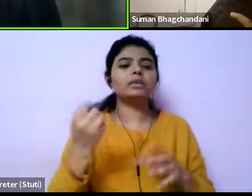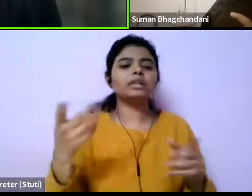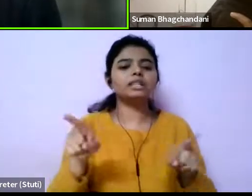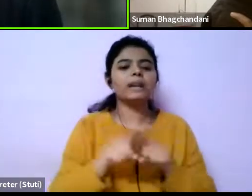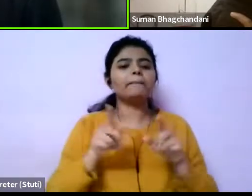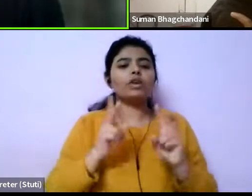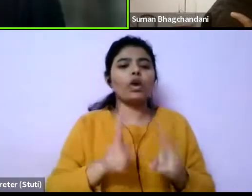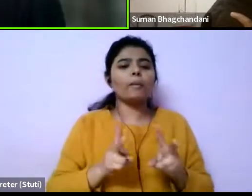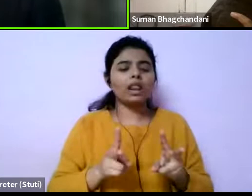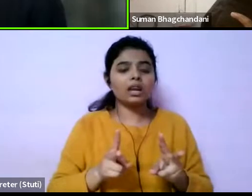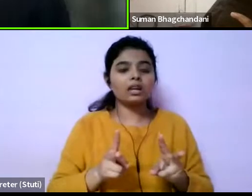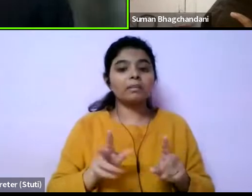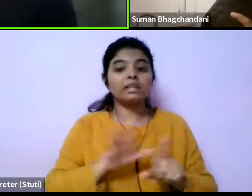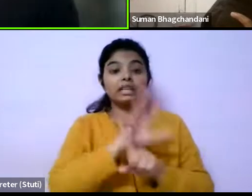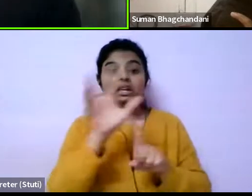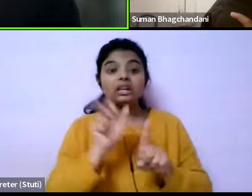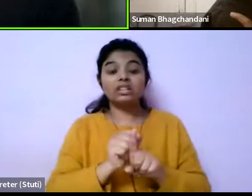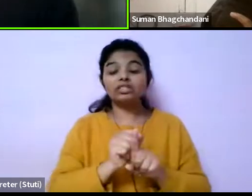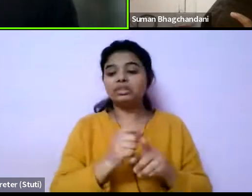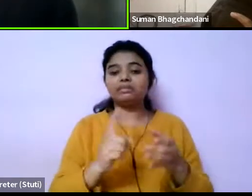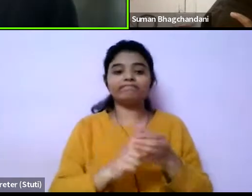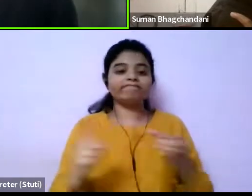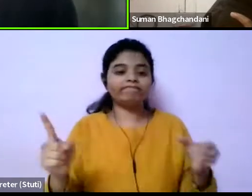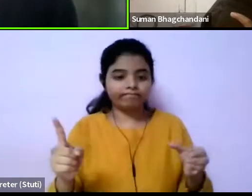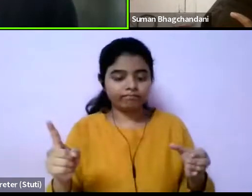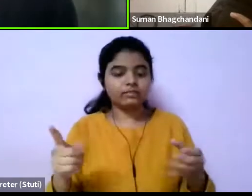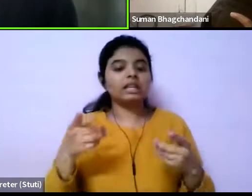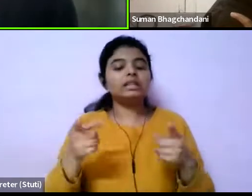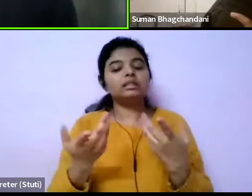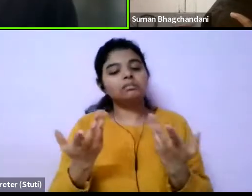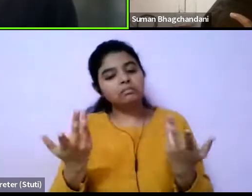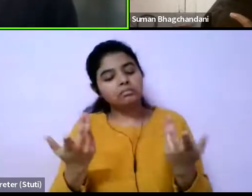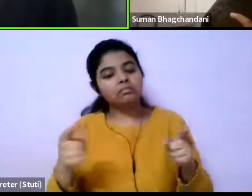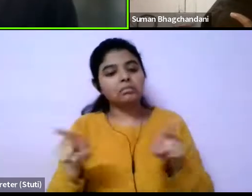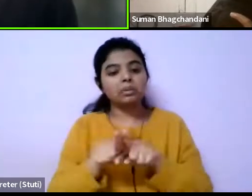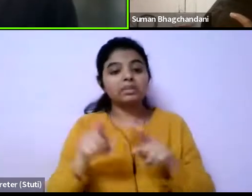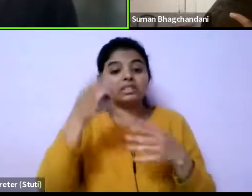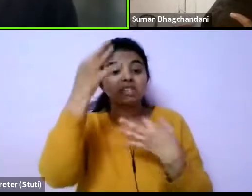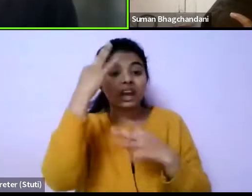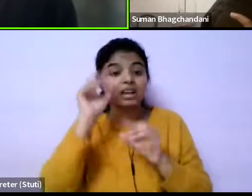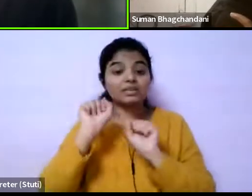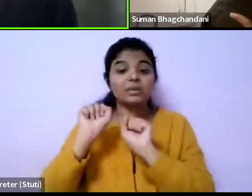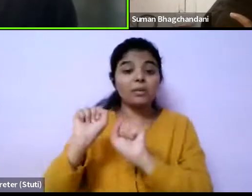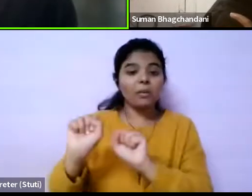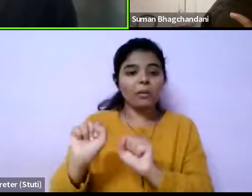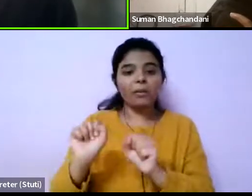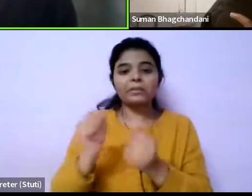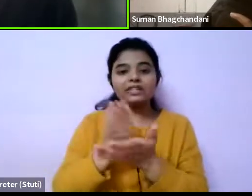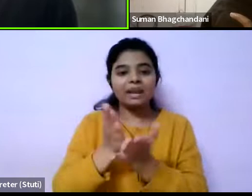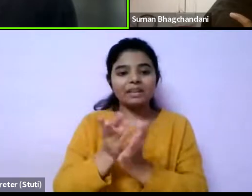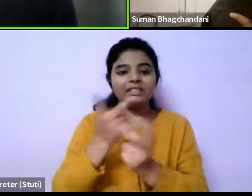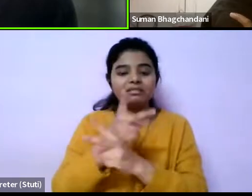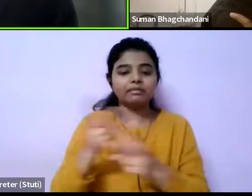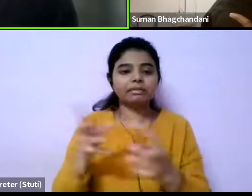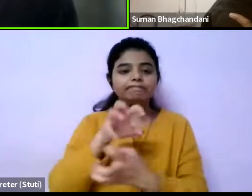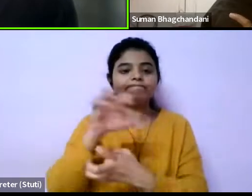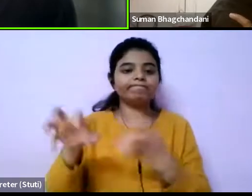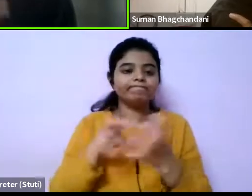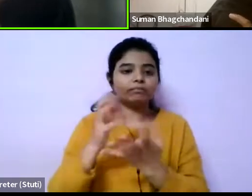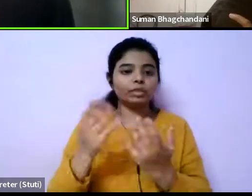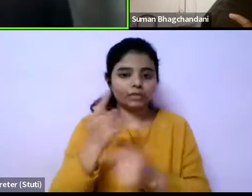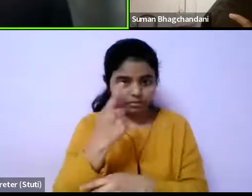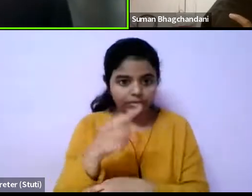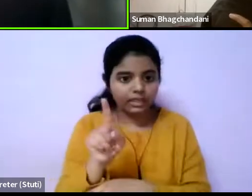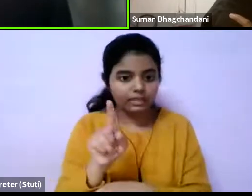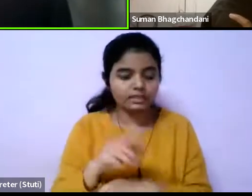cultural exclusivity, and how dance forms can disrupt this kind of a construction, right, Suman?